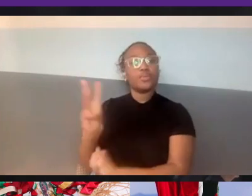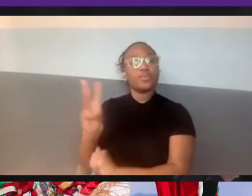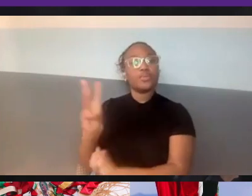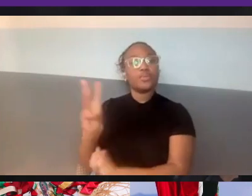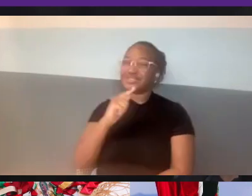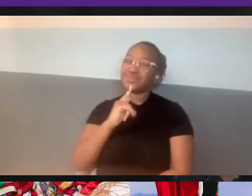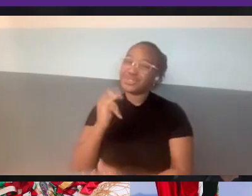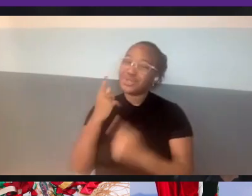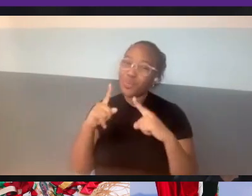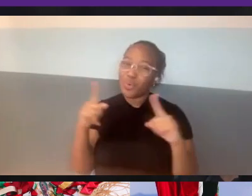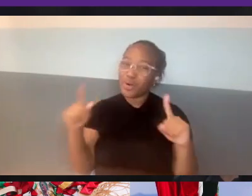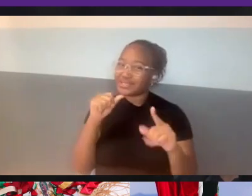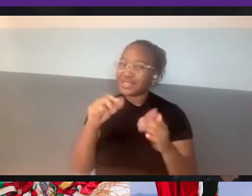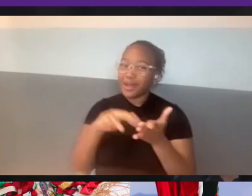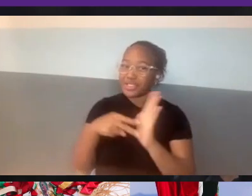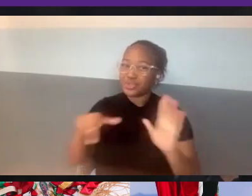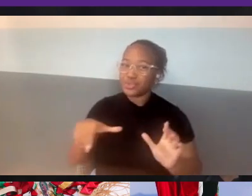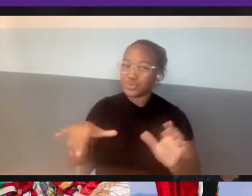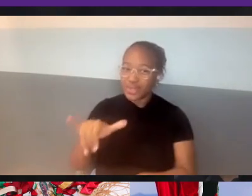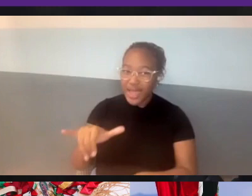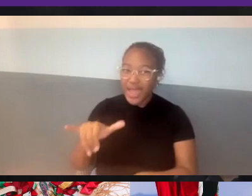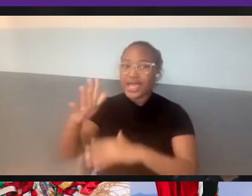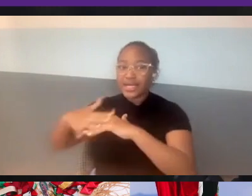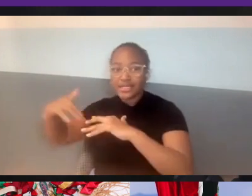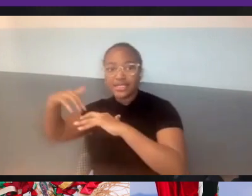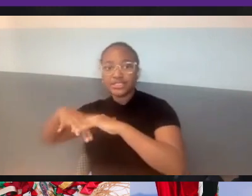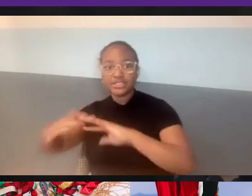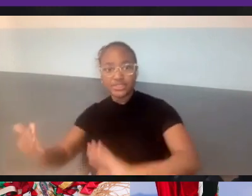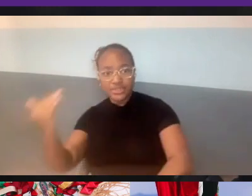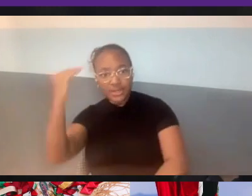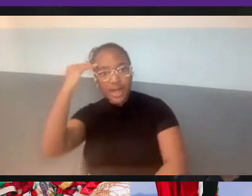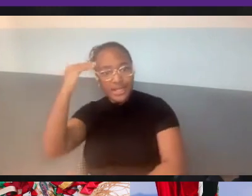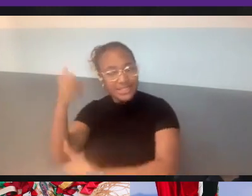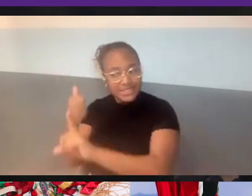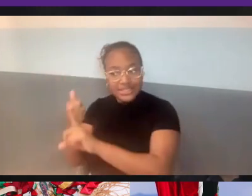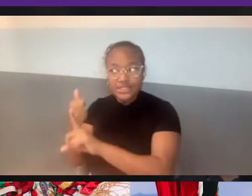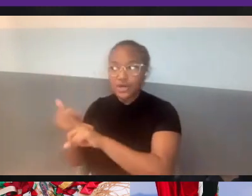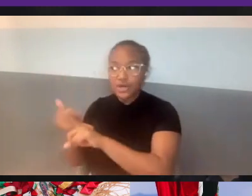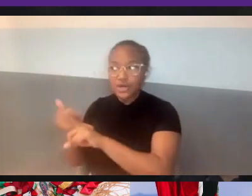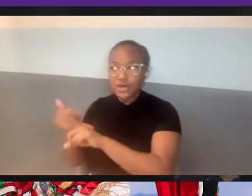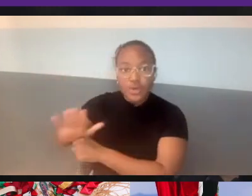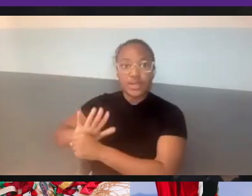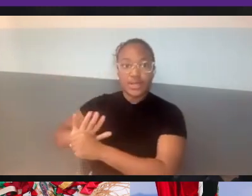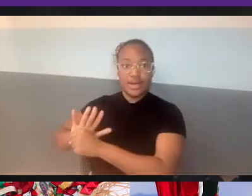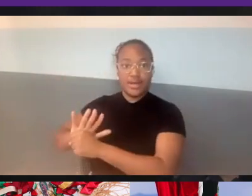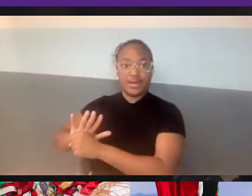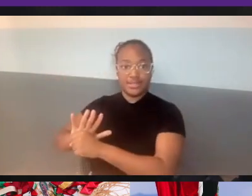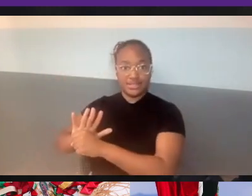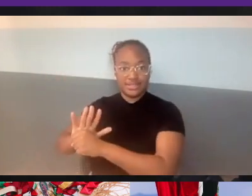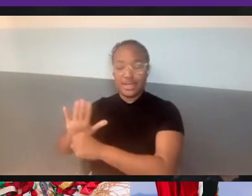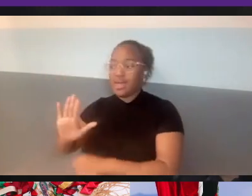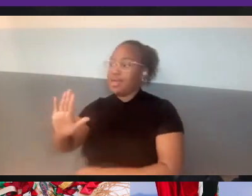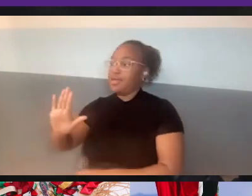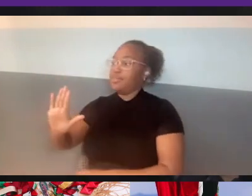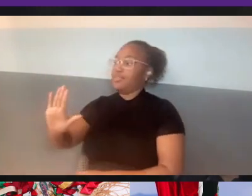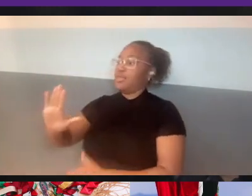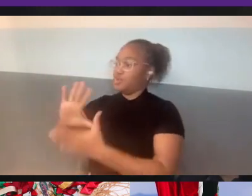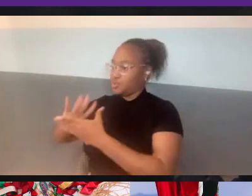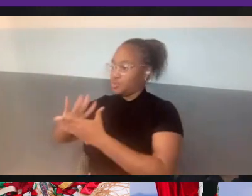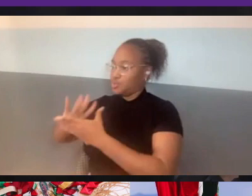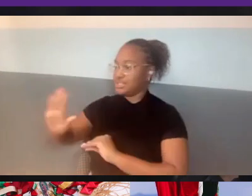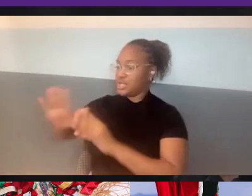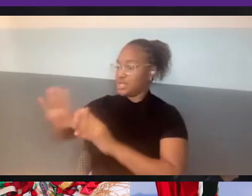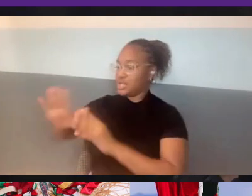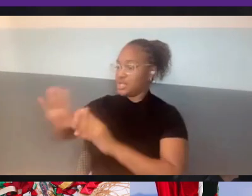like that. Indigenous knowledge is localized, it's contextualized, it has stories, it has land, it has people, and